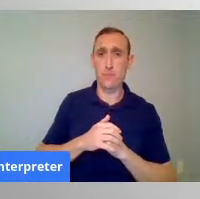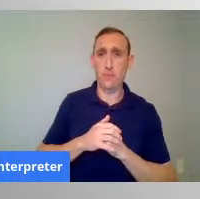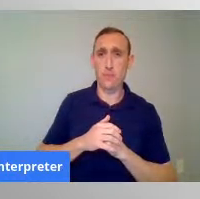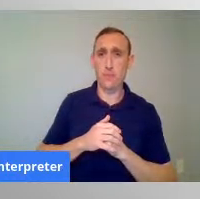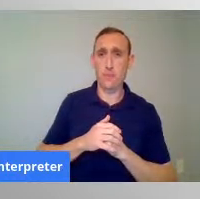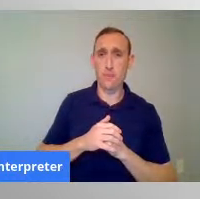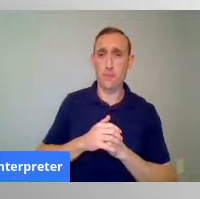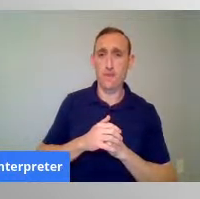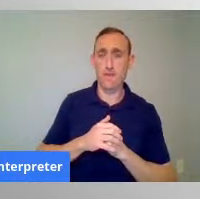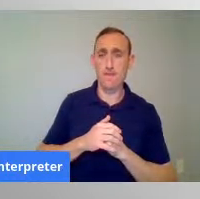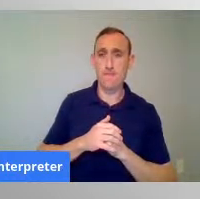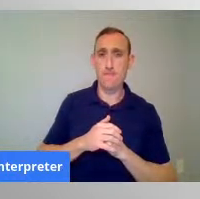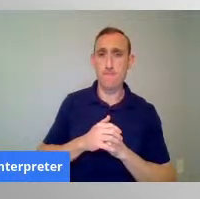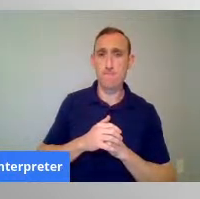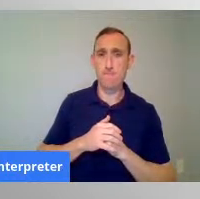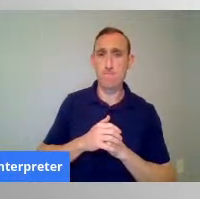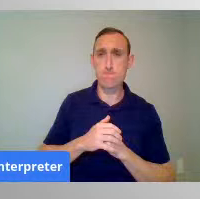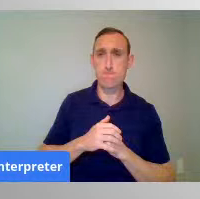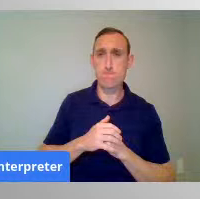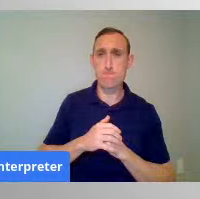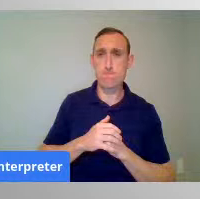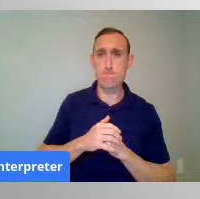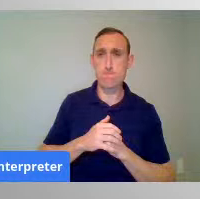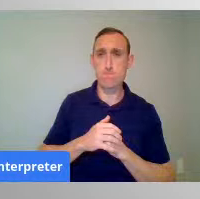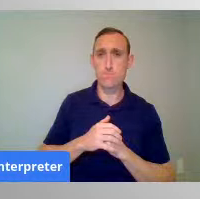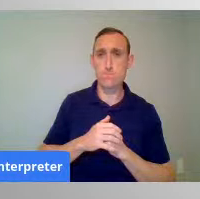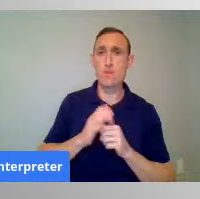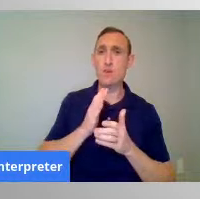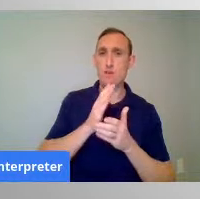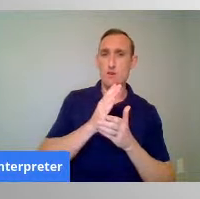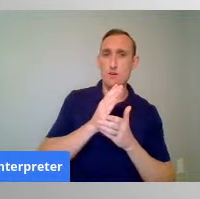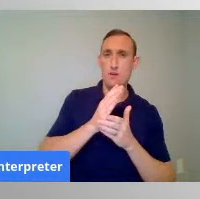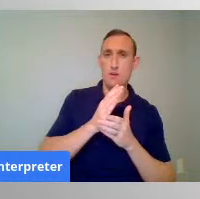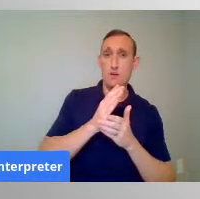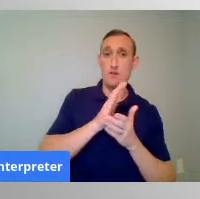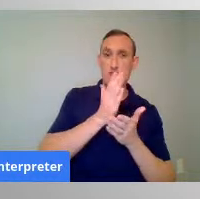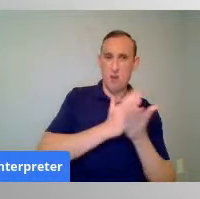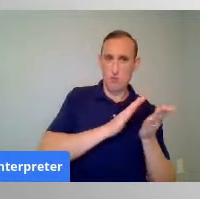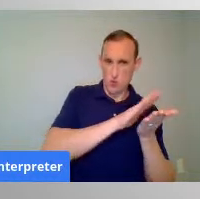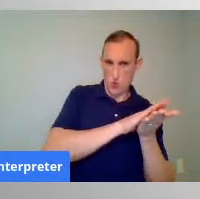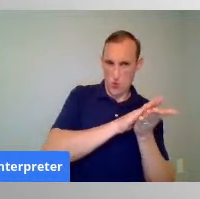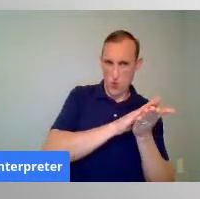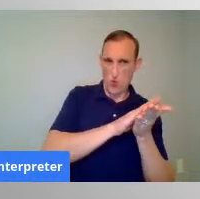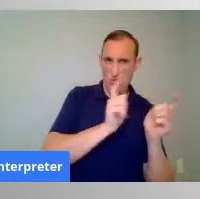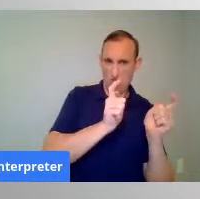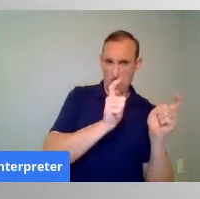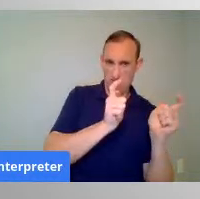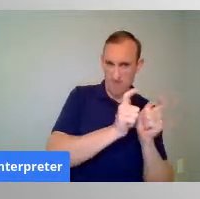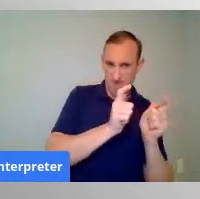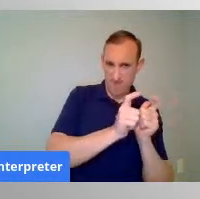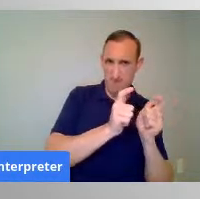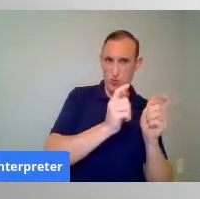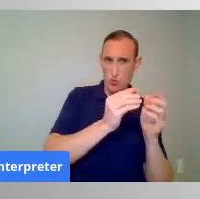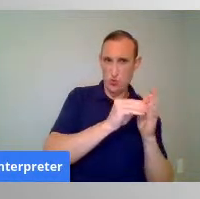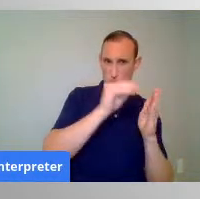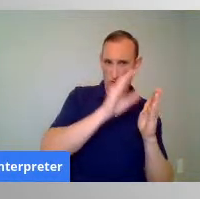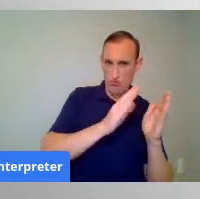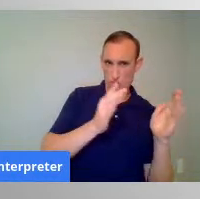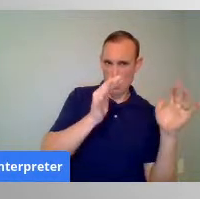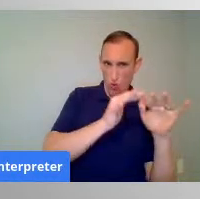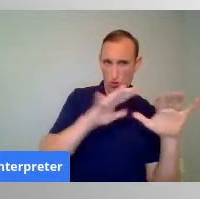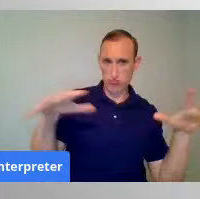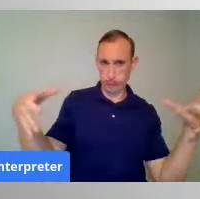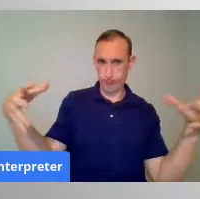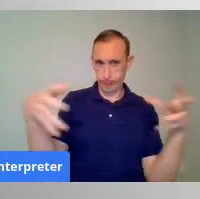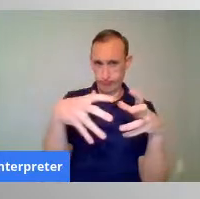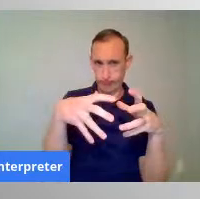about potentially consolidating some of these programs and the funding that CCSD here has. I mean, have we, how far have we explored